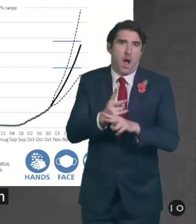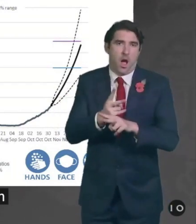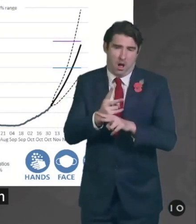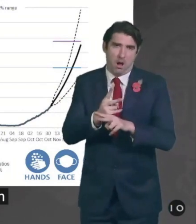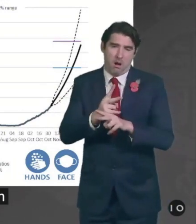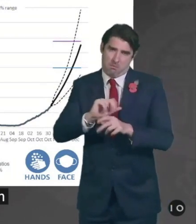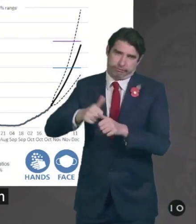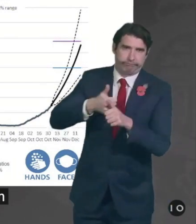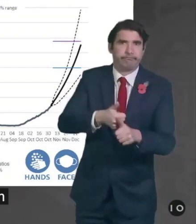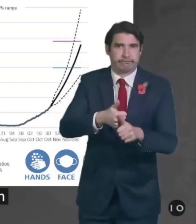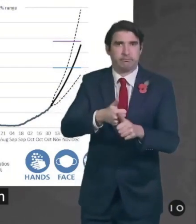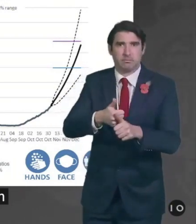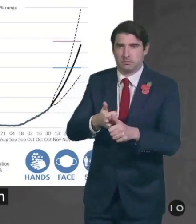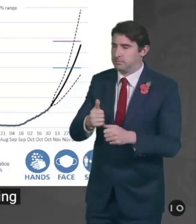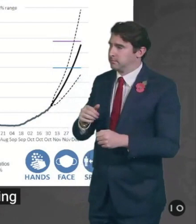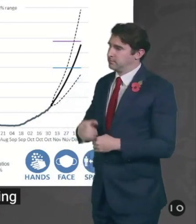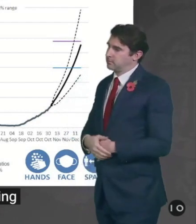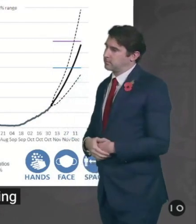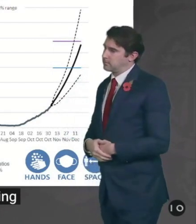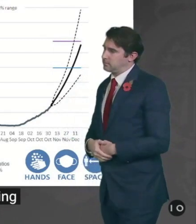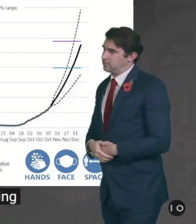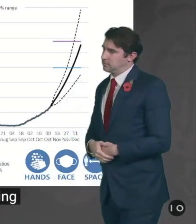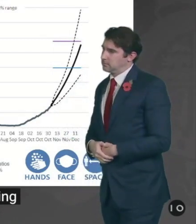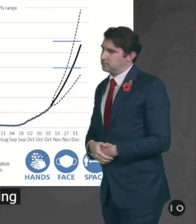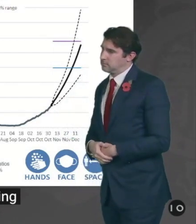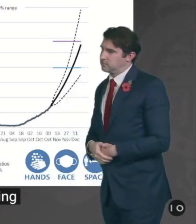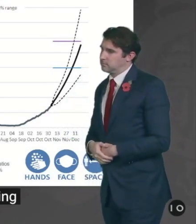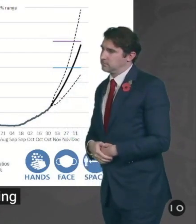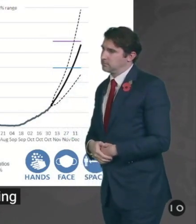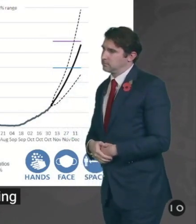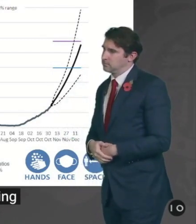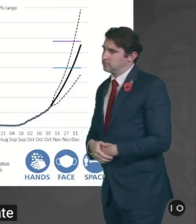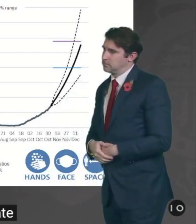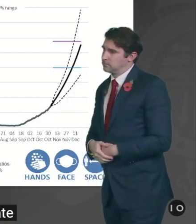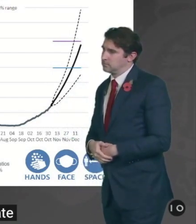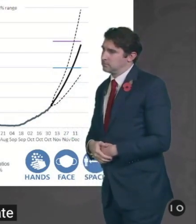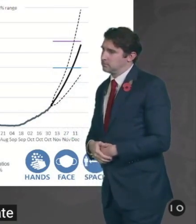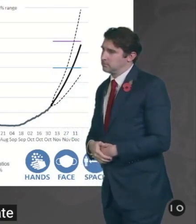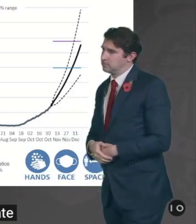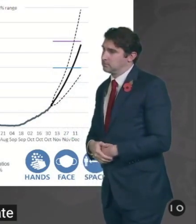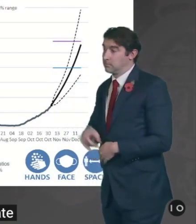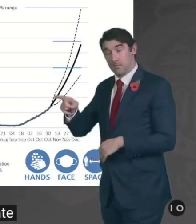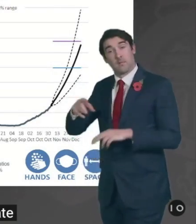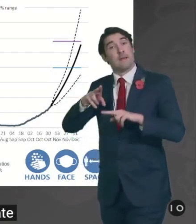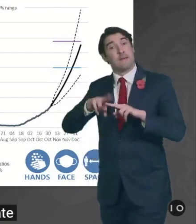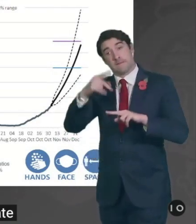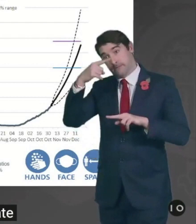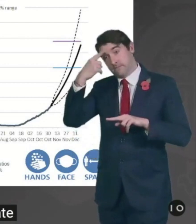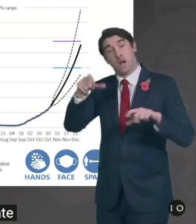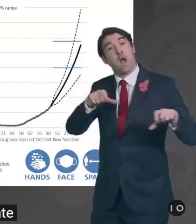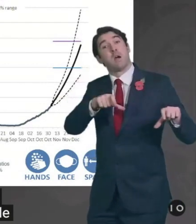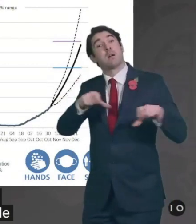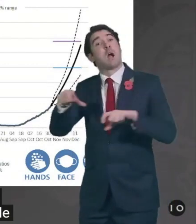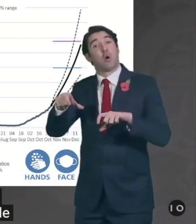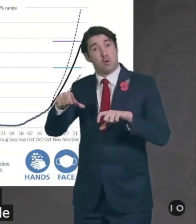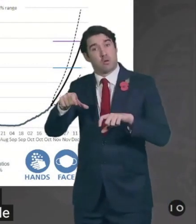peak usage being exceeded on the 20th of November. That's obviously not a precise estimate, but where this would